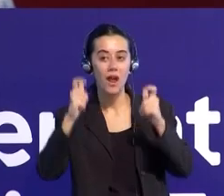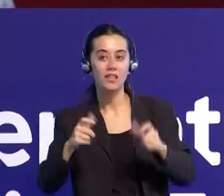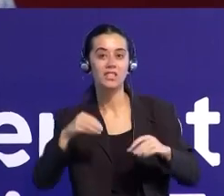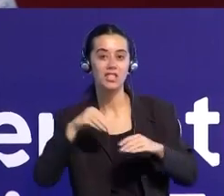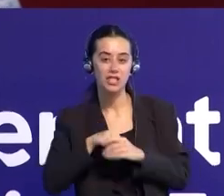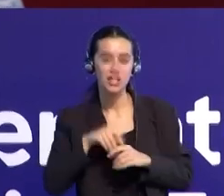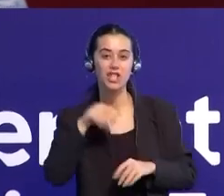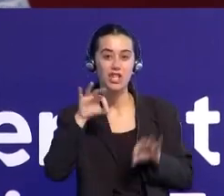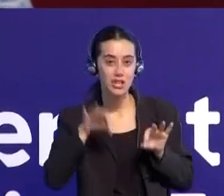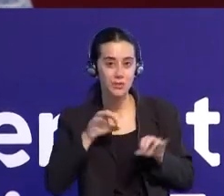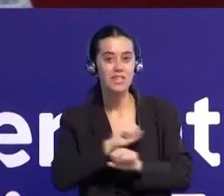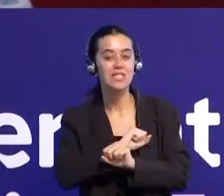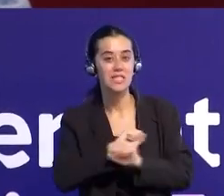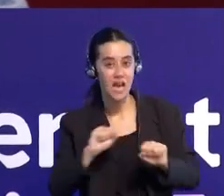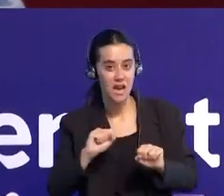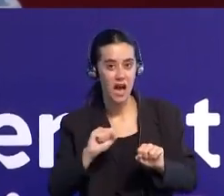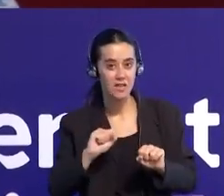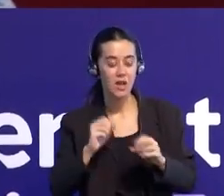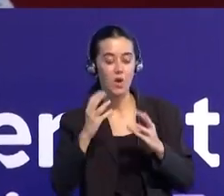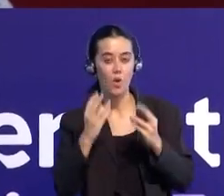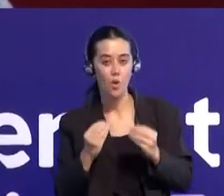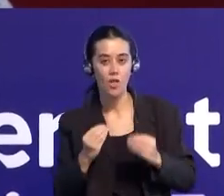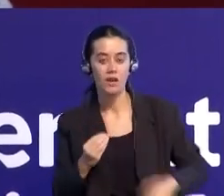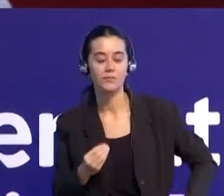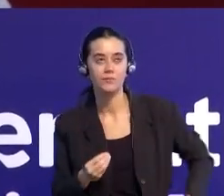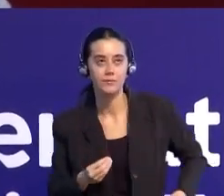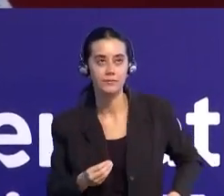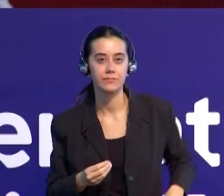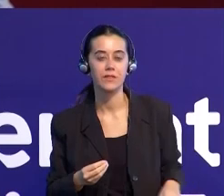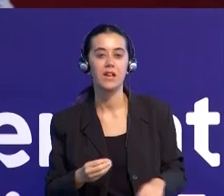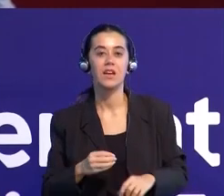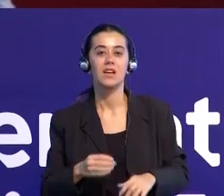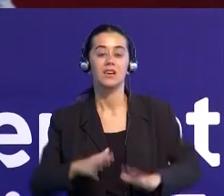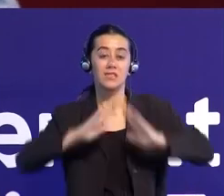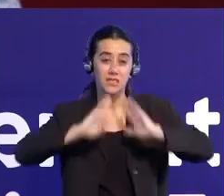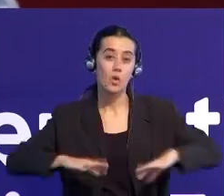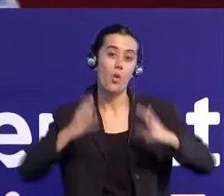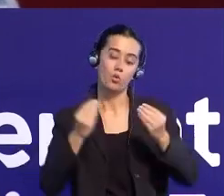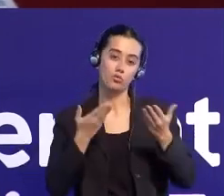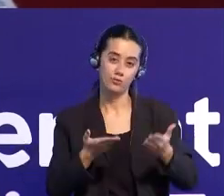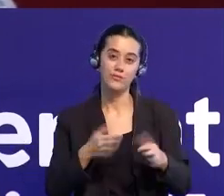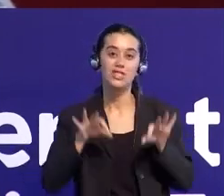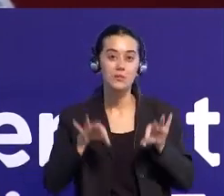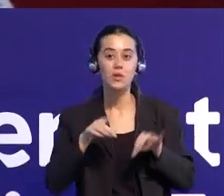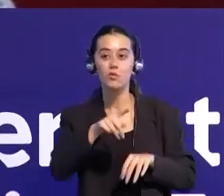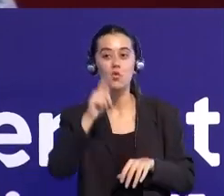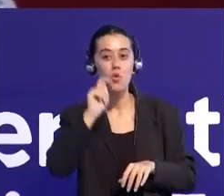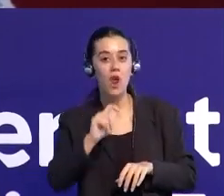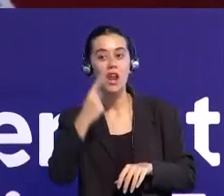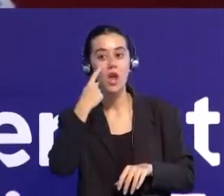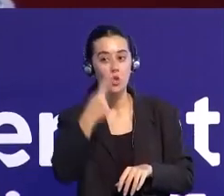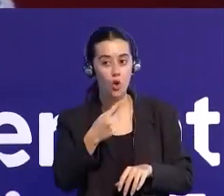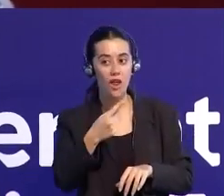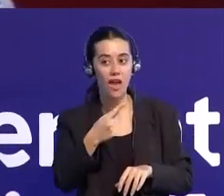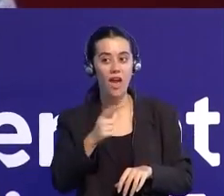invasion jeopardized the very existence of creative industries in Ukraine. It killed them where